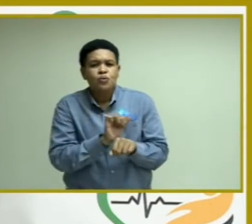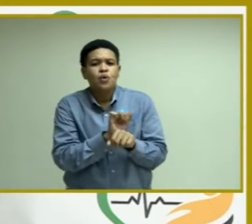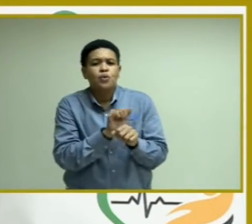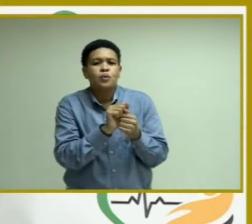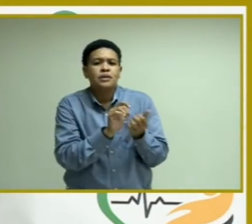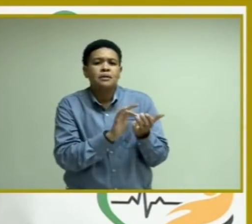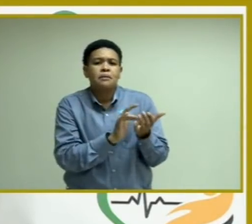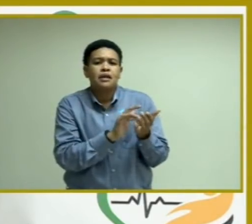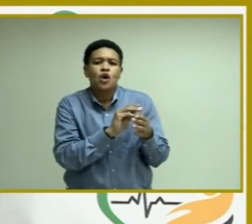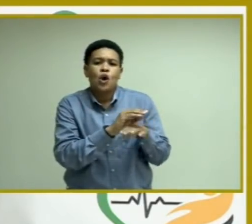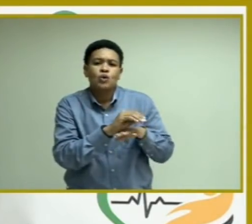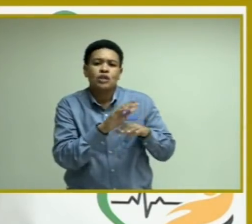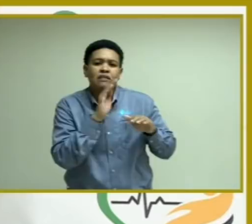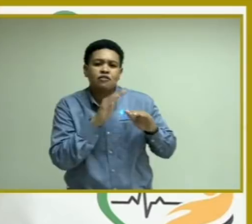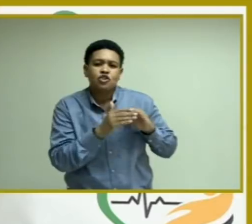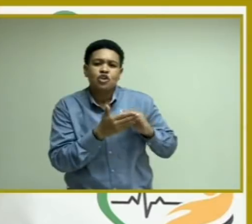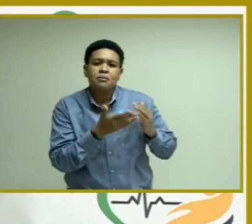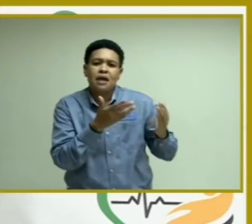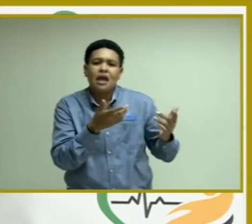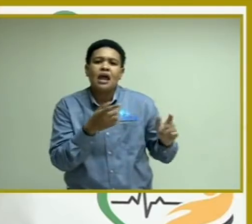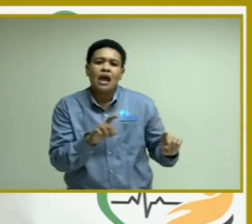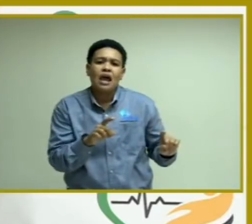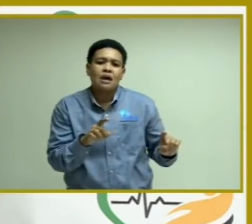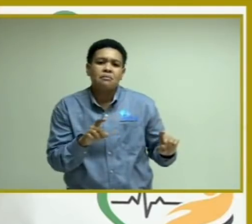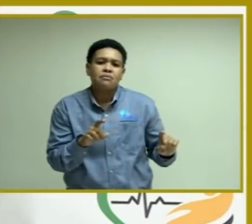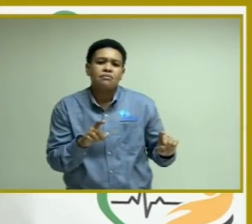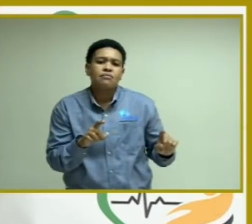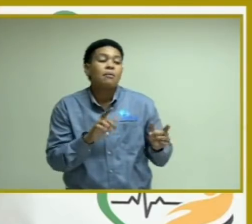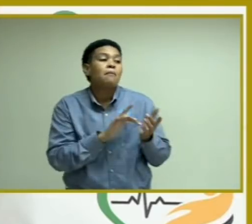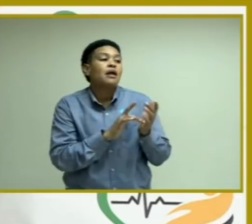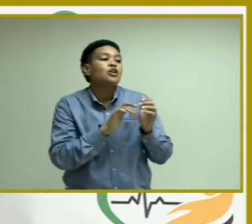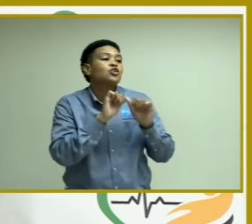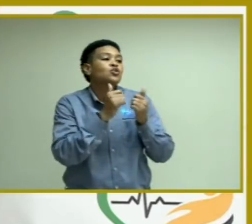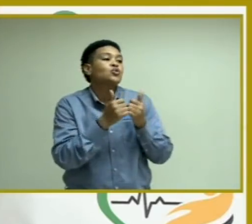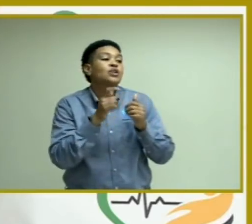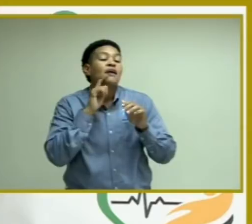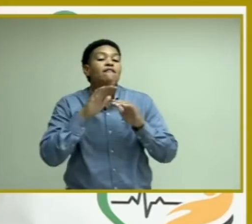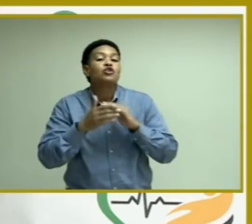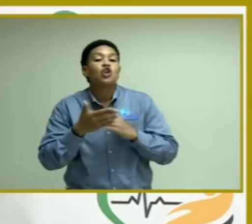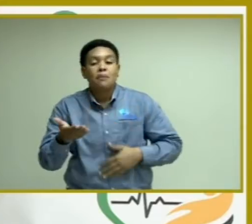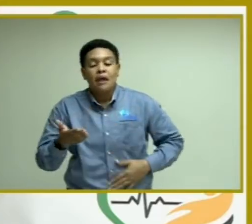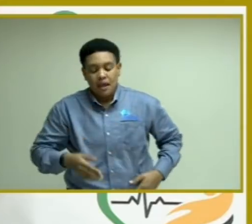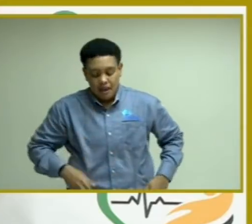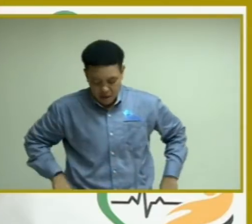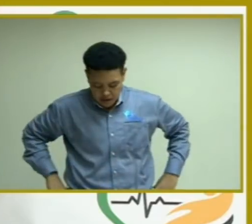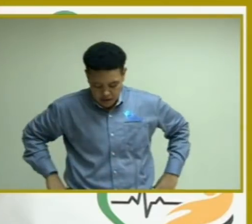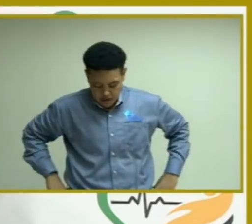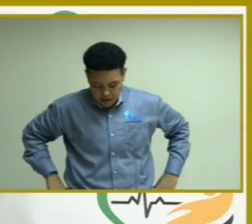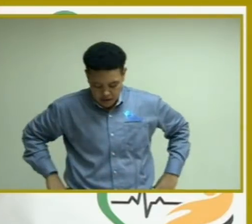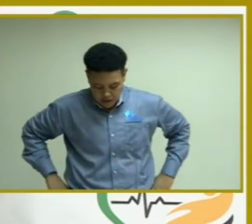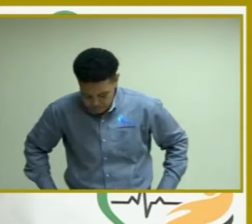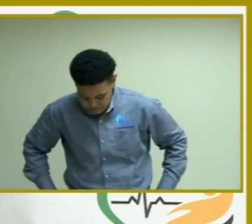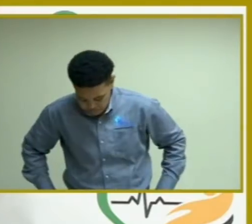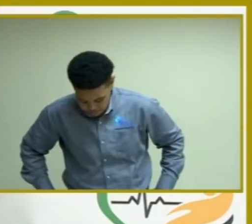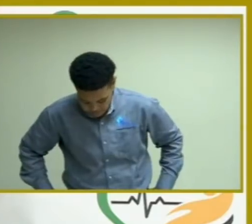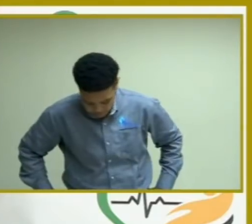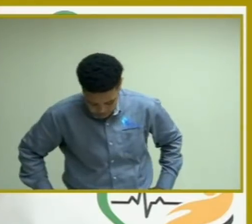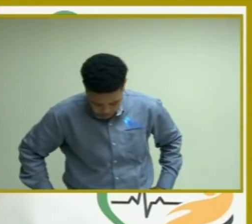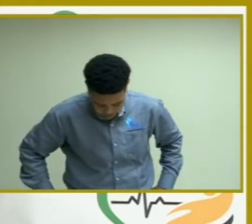Medical Council of Jamaica, the Medical Association of Jamaica, and